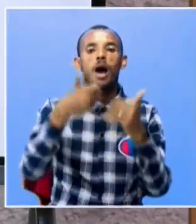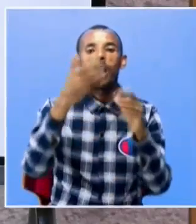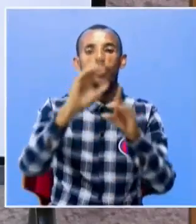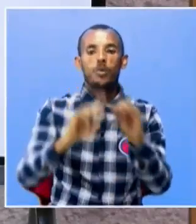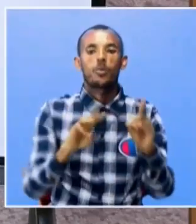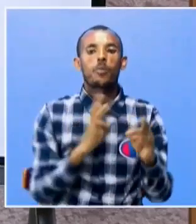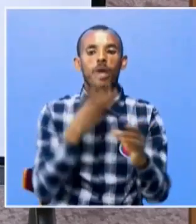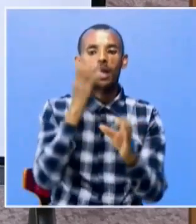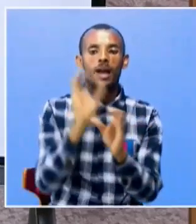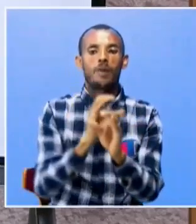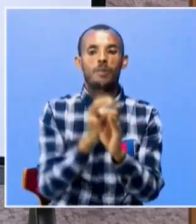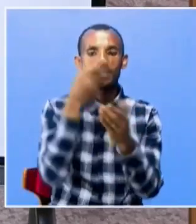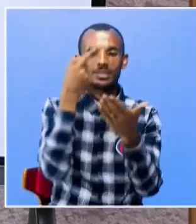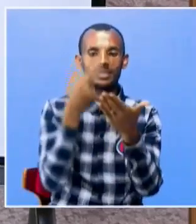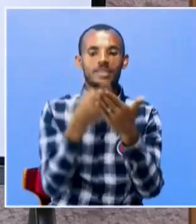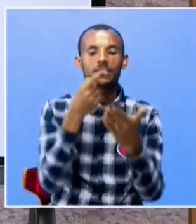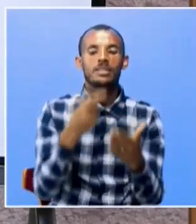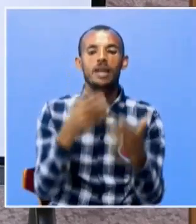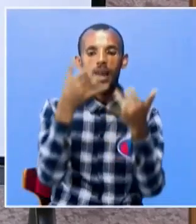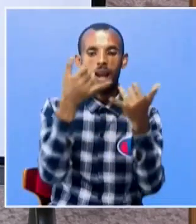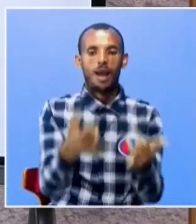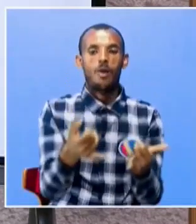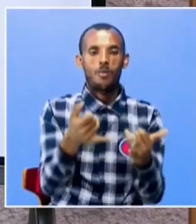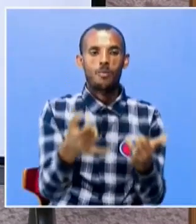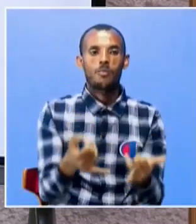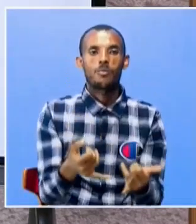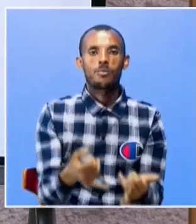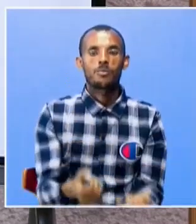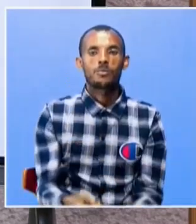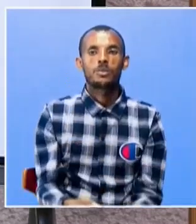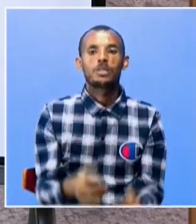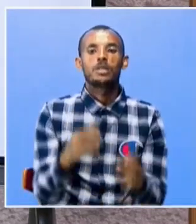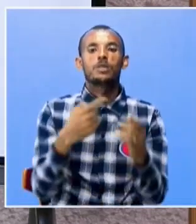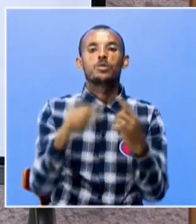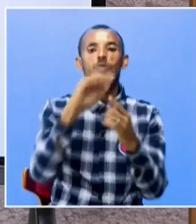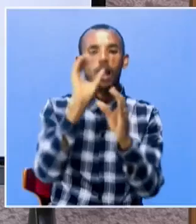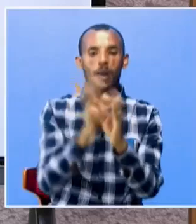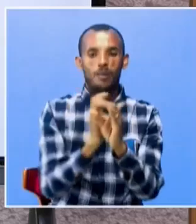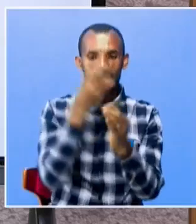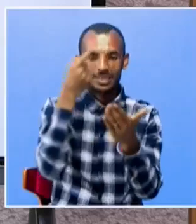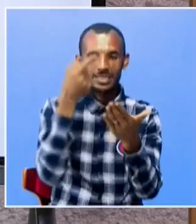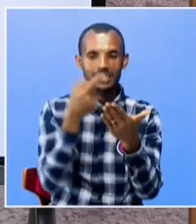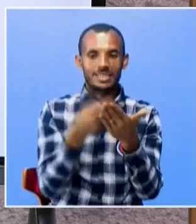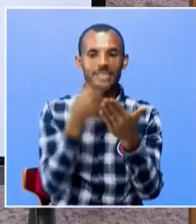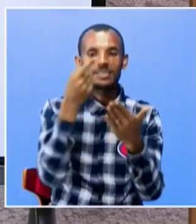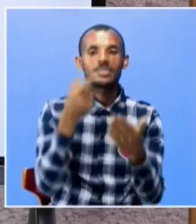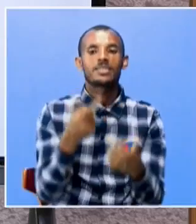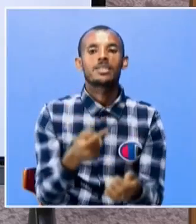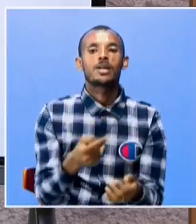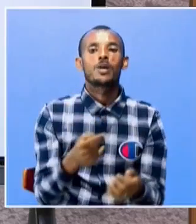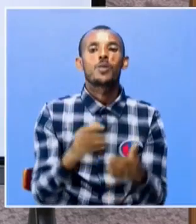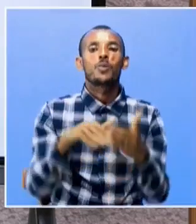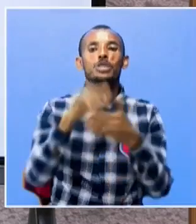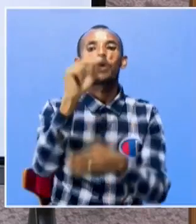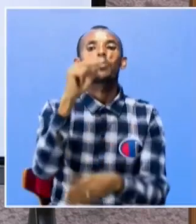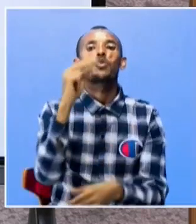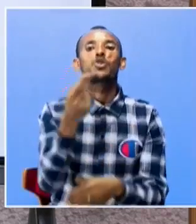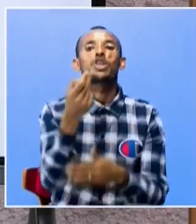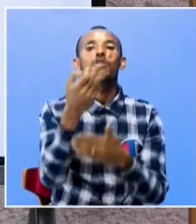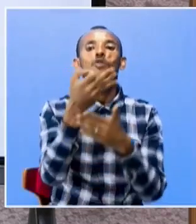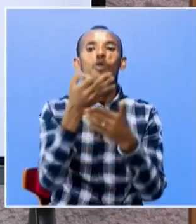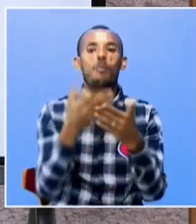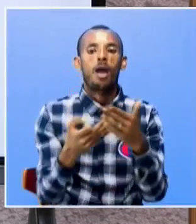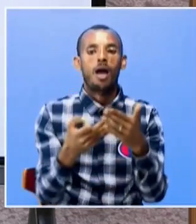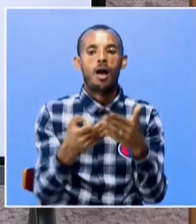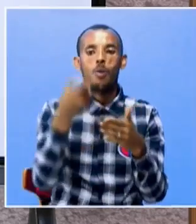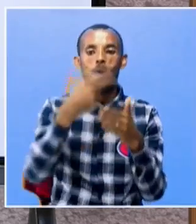this? Now, to calculate this without using the formula,